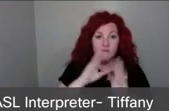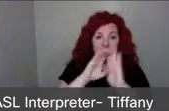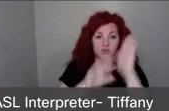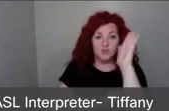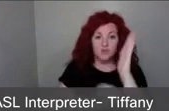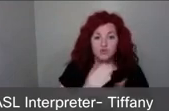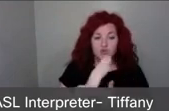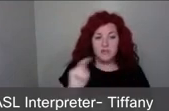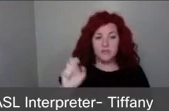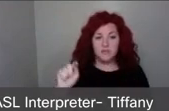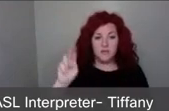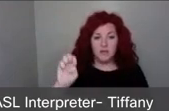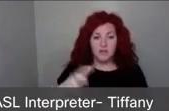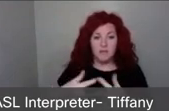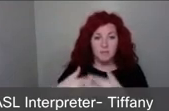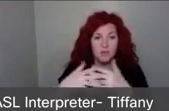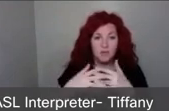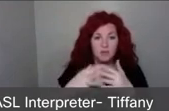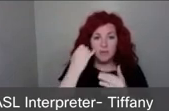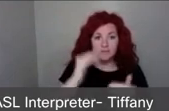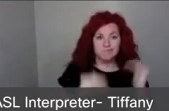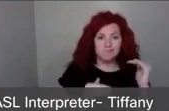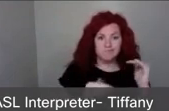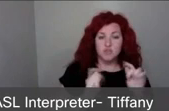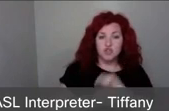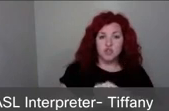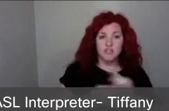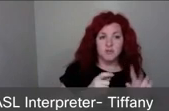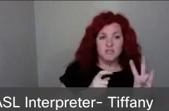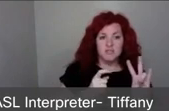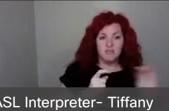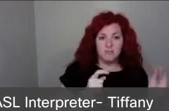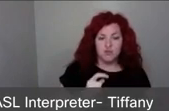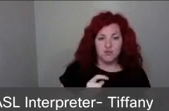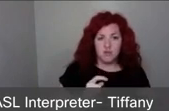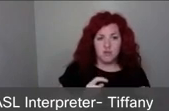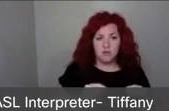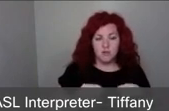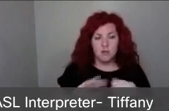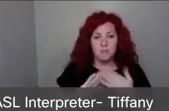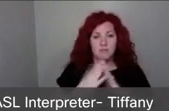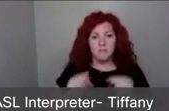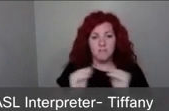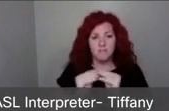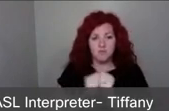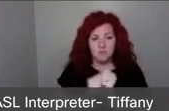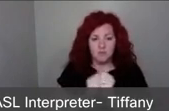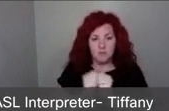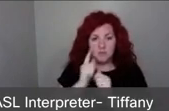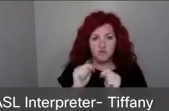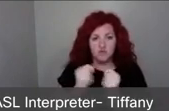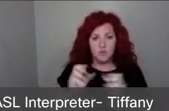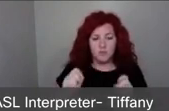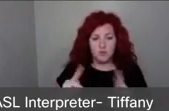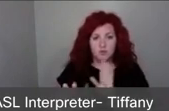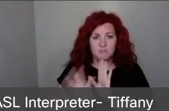of Native Americans that the voting margin change from 7% and made PERC more competitive to give tribes the opportunity to